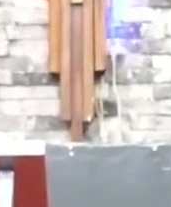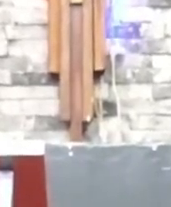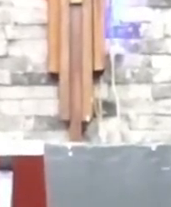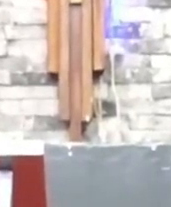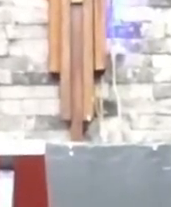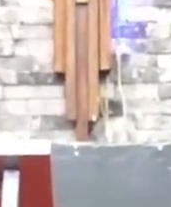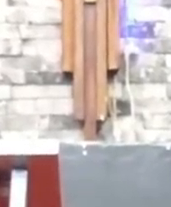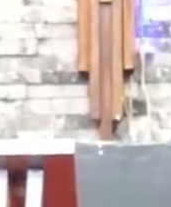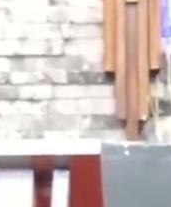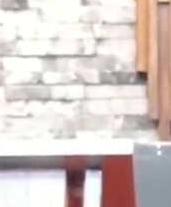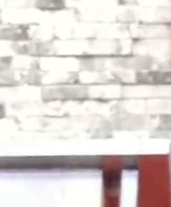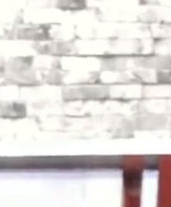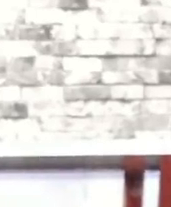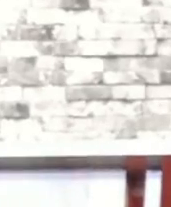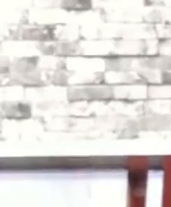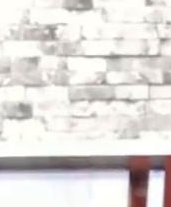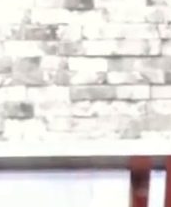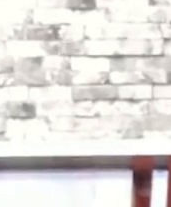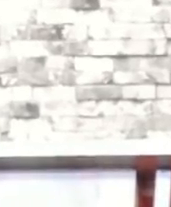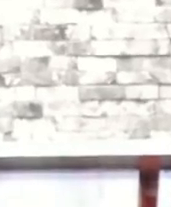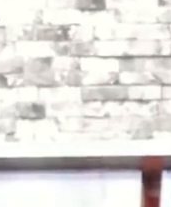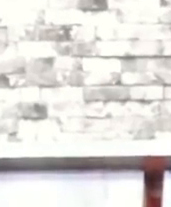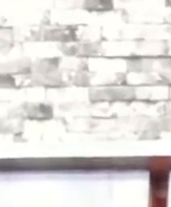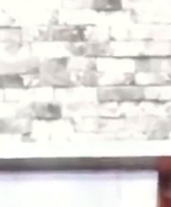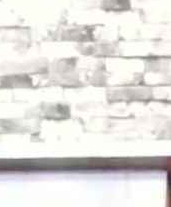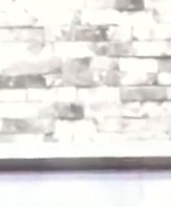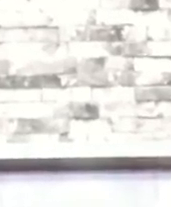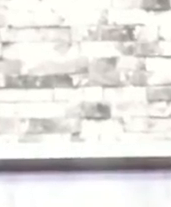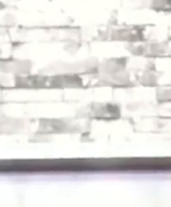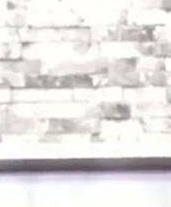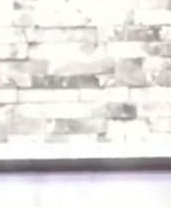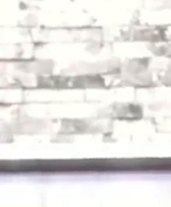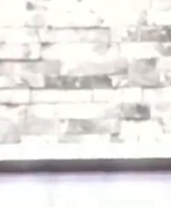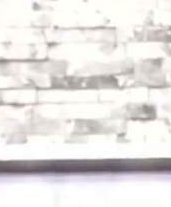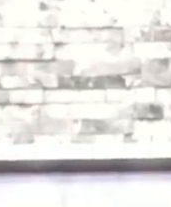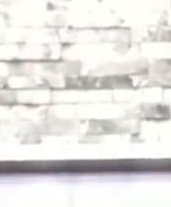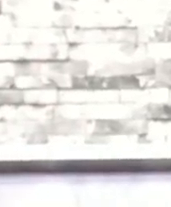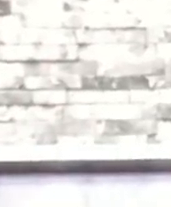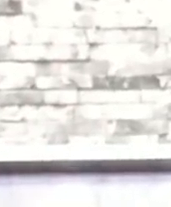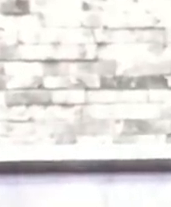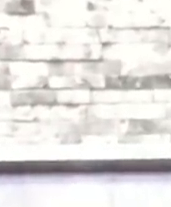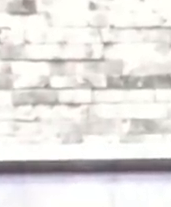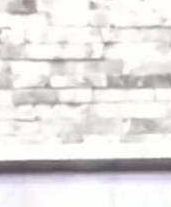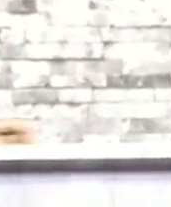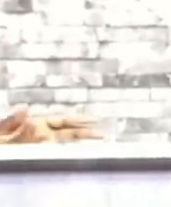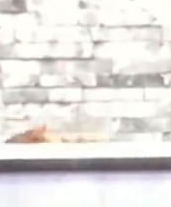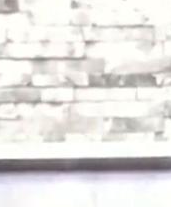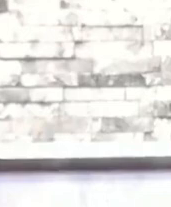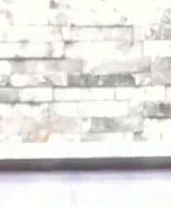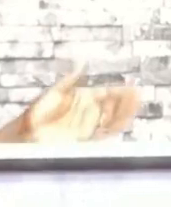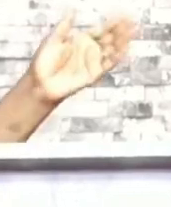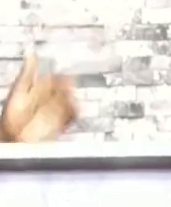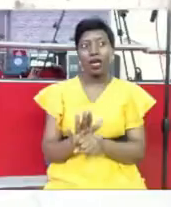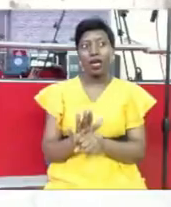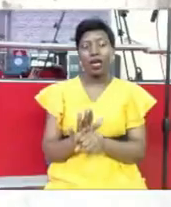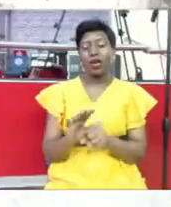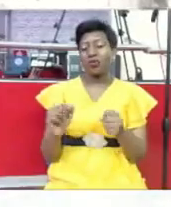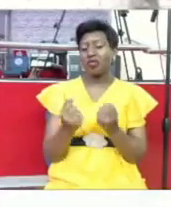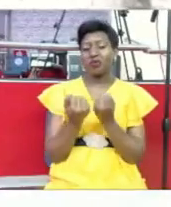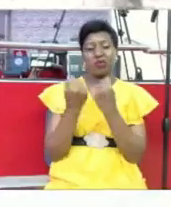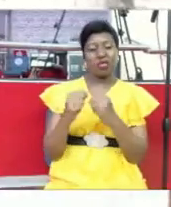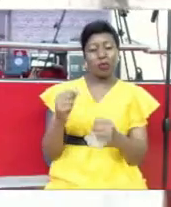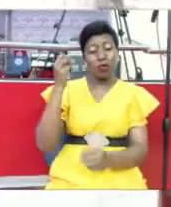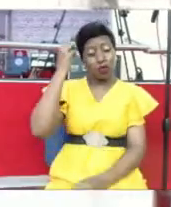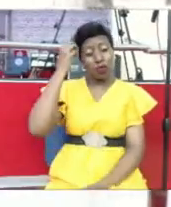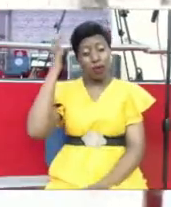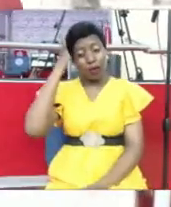psalm and he thought it was very long. Na huyu kijana akaangalia akaona ni ndefu sana Zaburi 23. He was not able to memorize the entire of